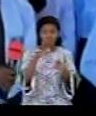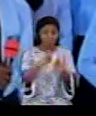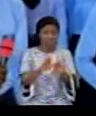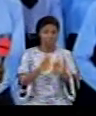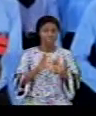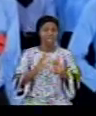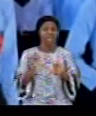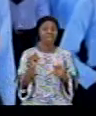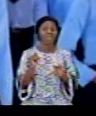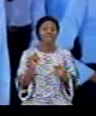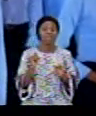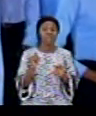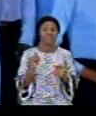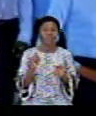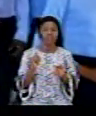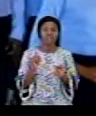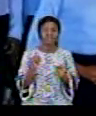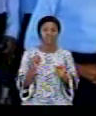foreign